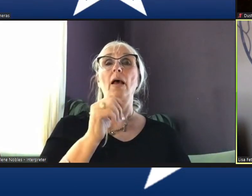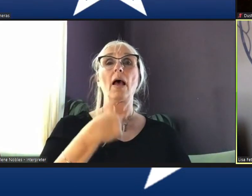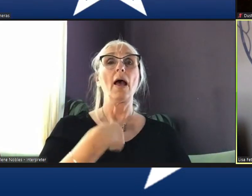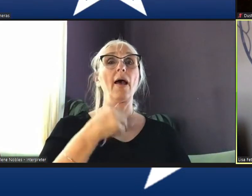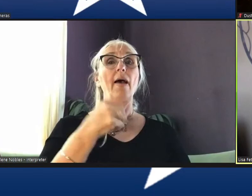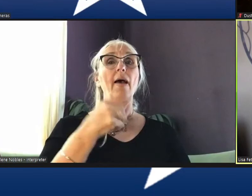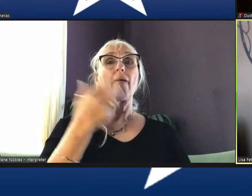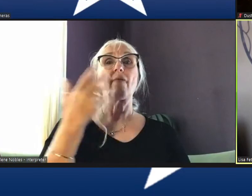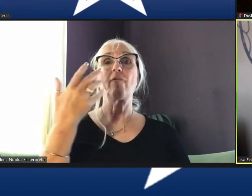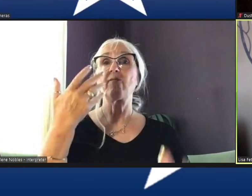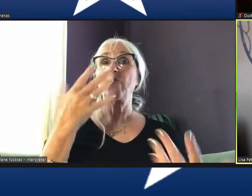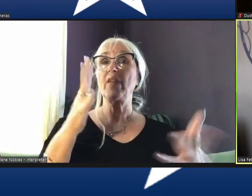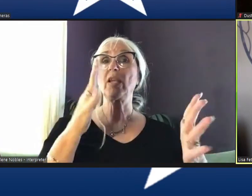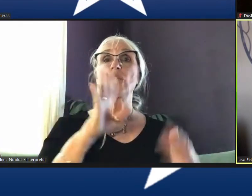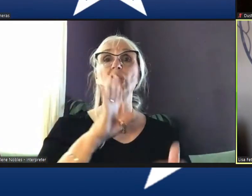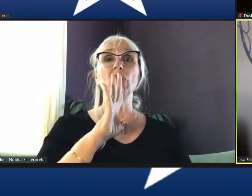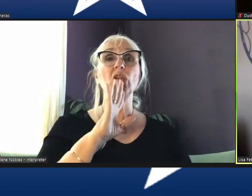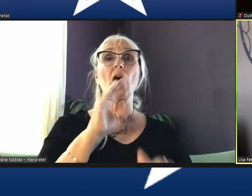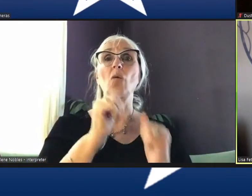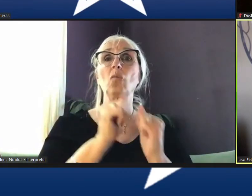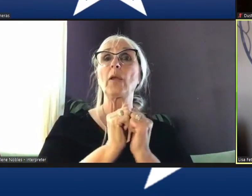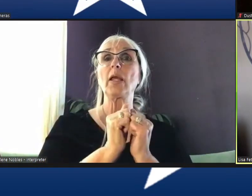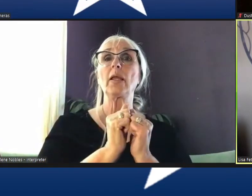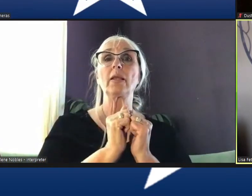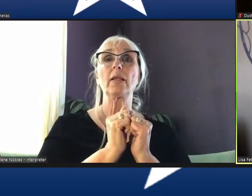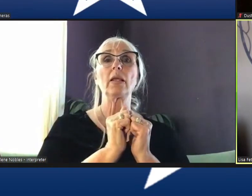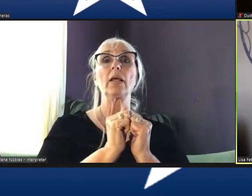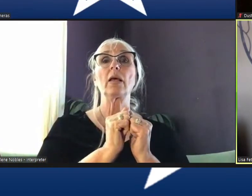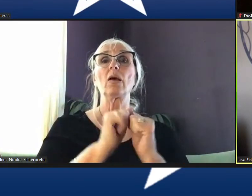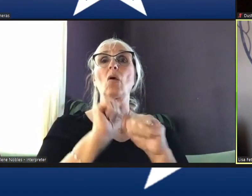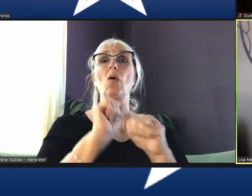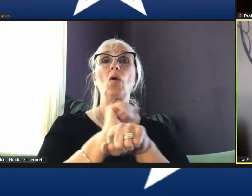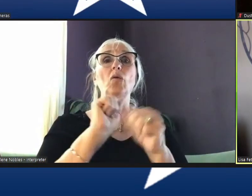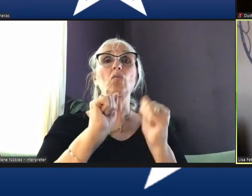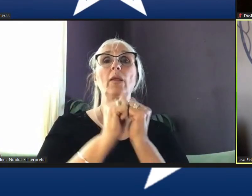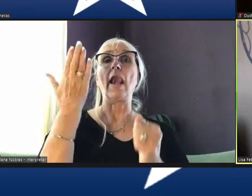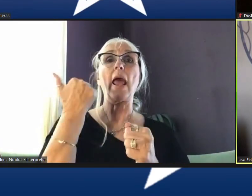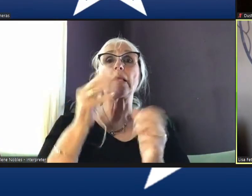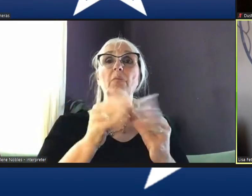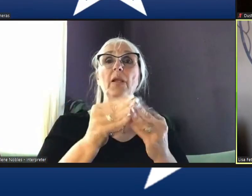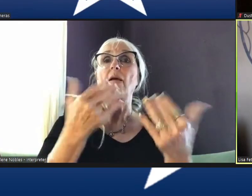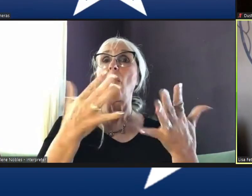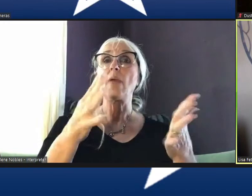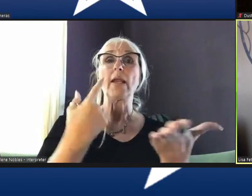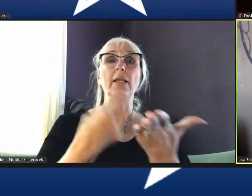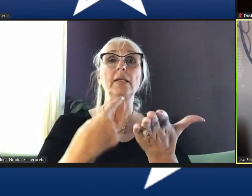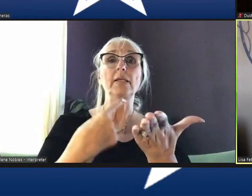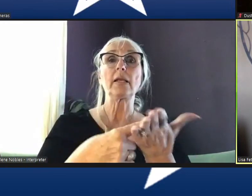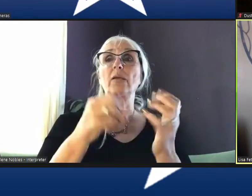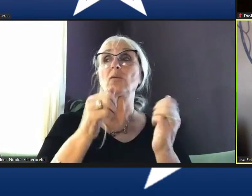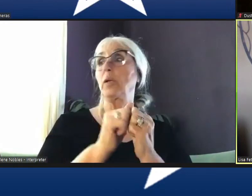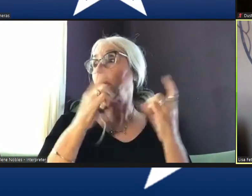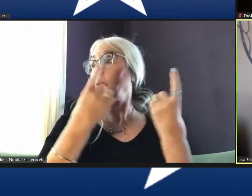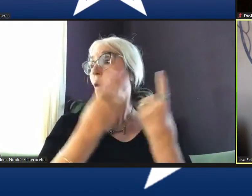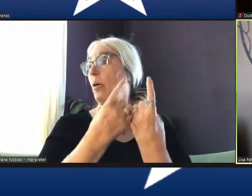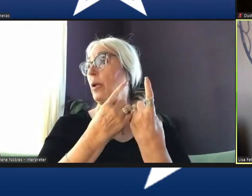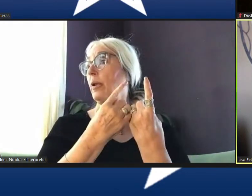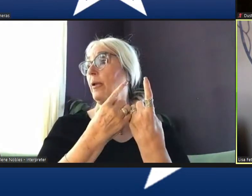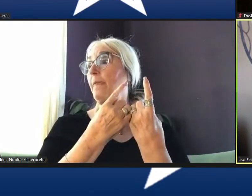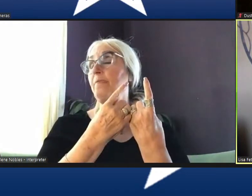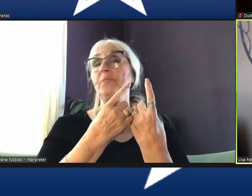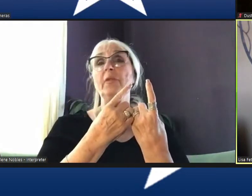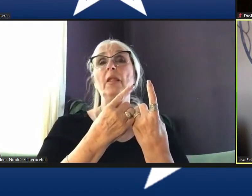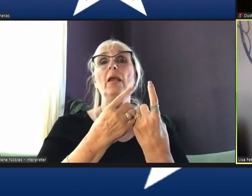with, I mentioned this to court in our last meeting, and this has been discussed with the departments, the purchasing